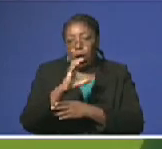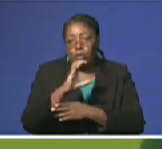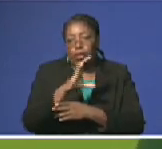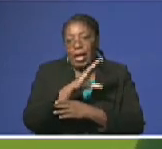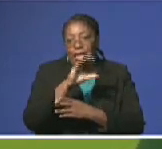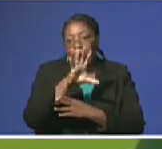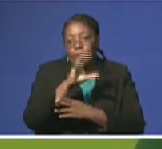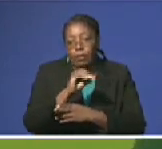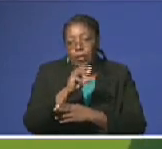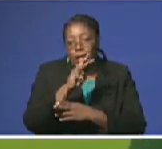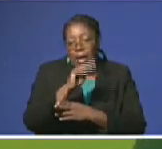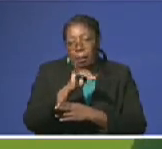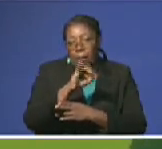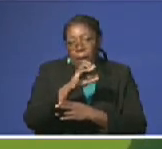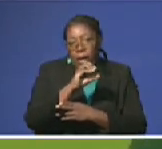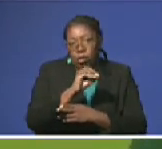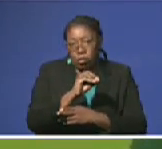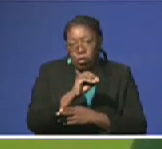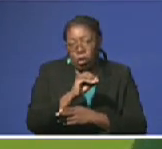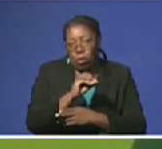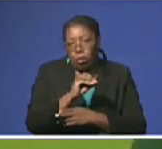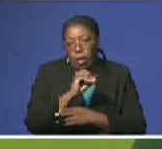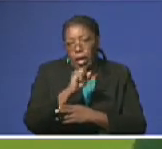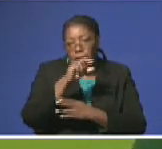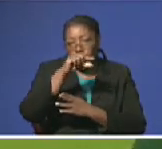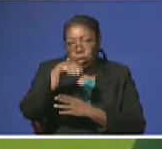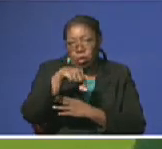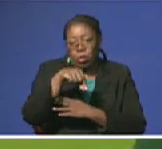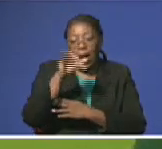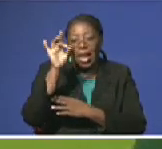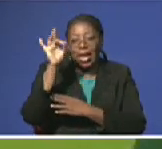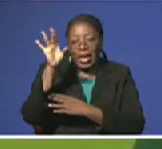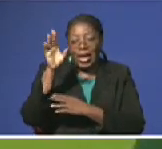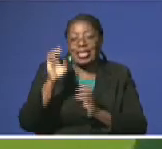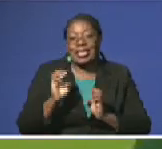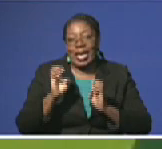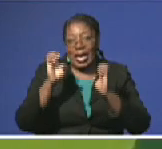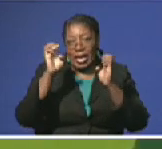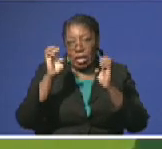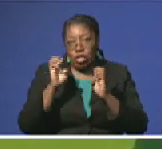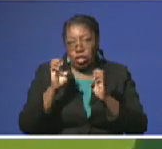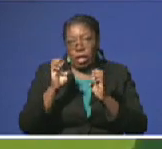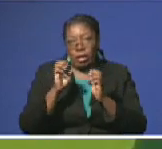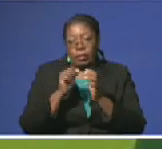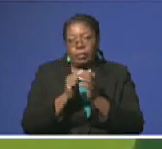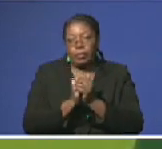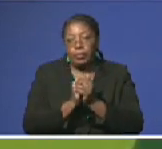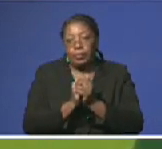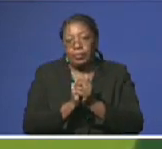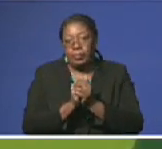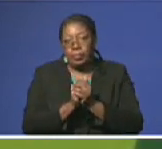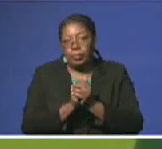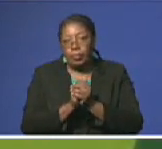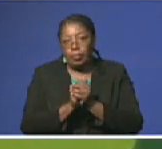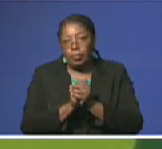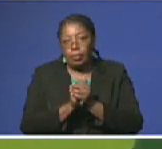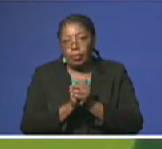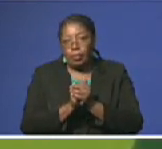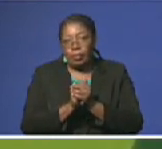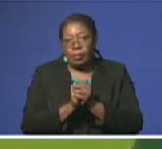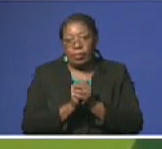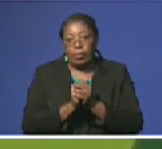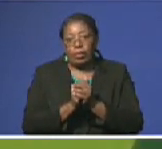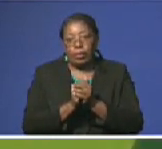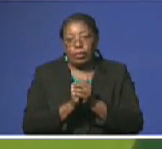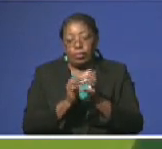250 micromoles per meter second squared of light energy, and that is photosynthetic photon flux